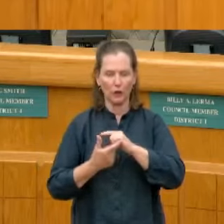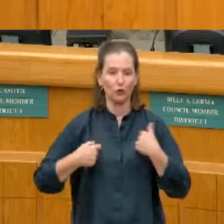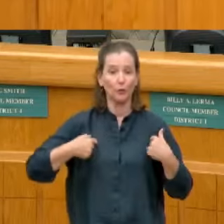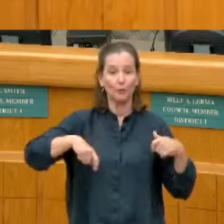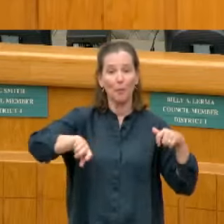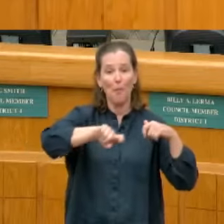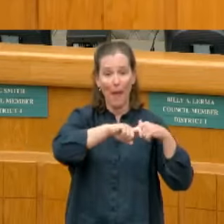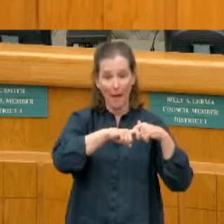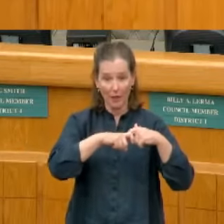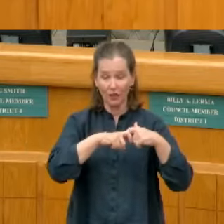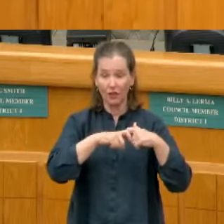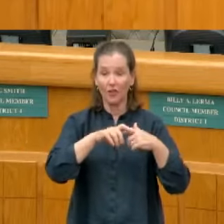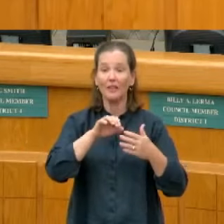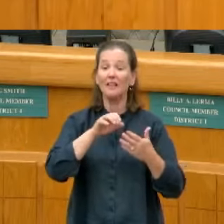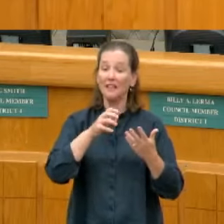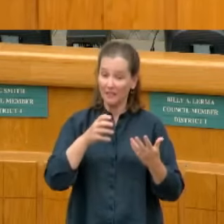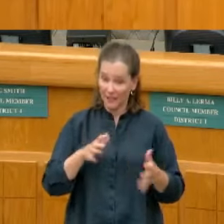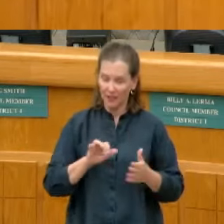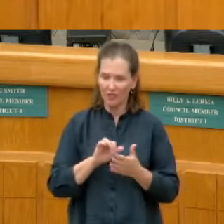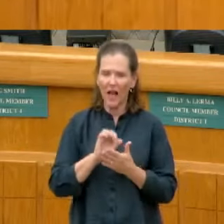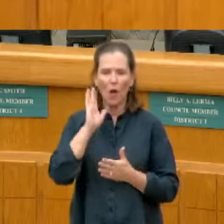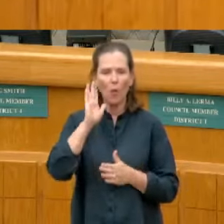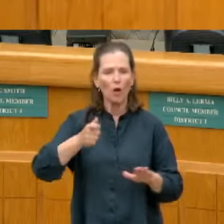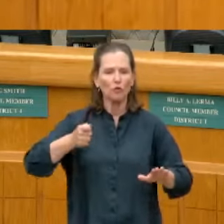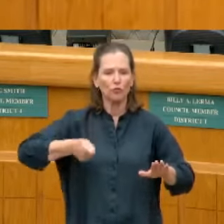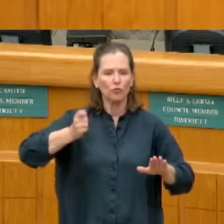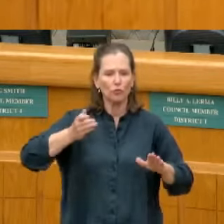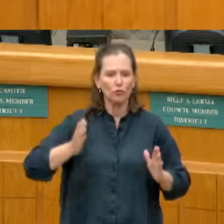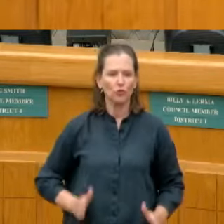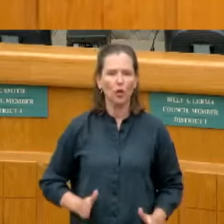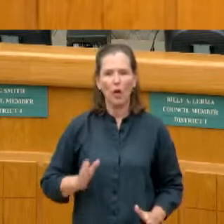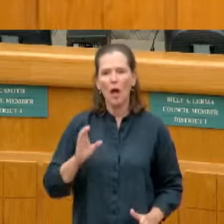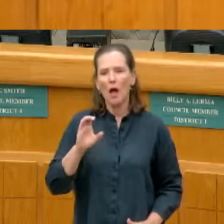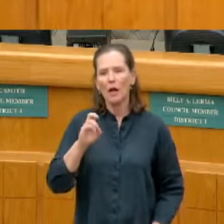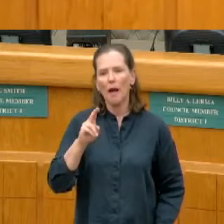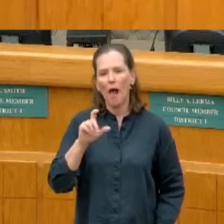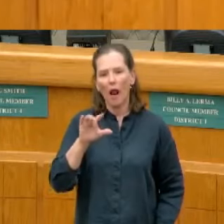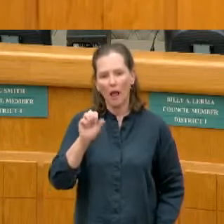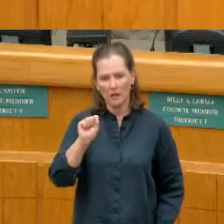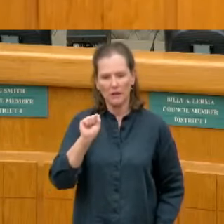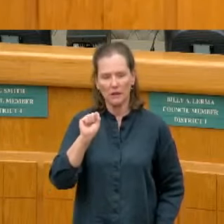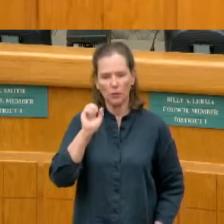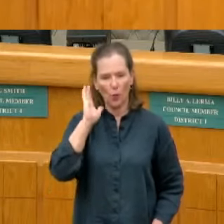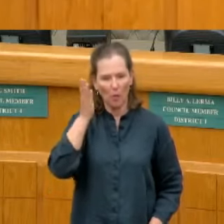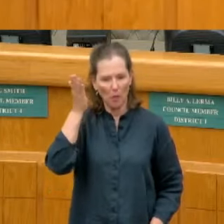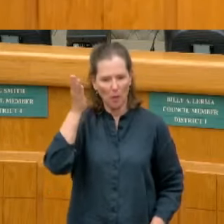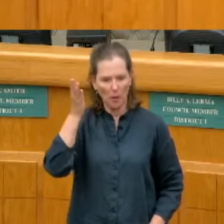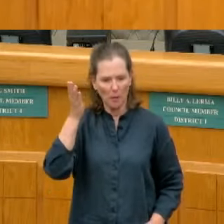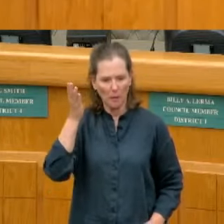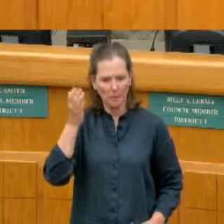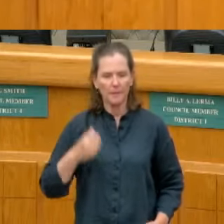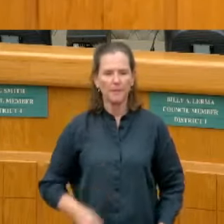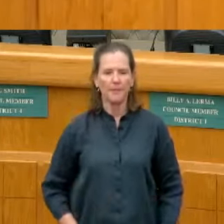next. A la fecha, el Distrito de Salud Pública ha administrado 150,000 vacunas. El condado de Nueces tiene